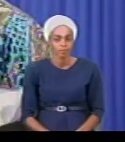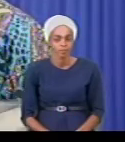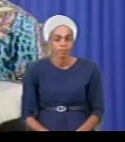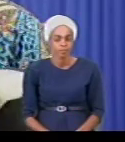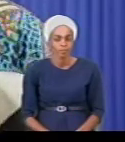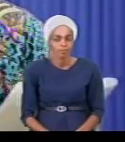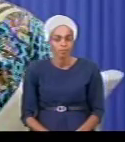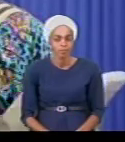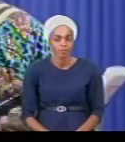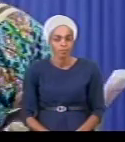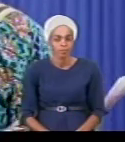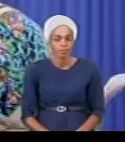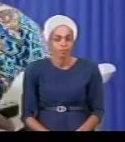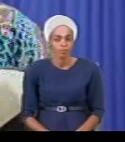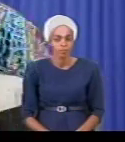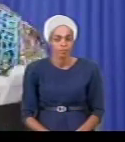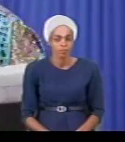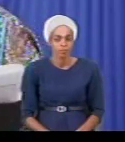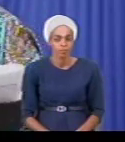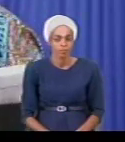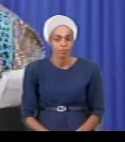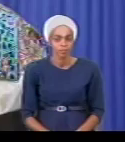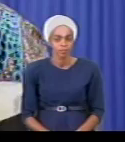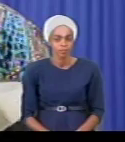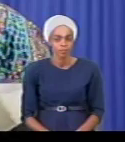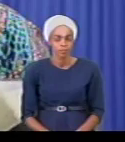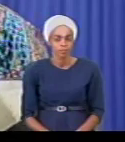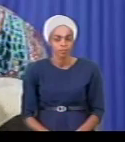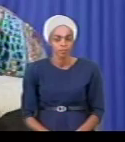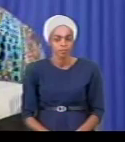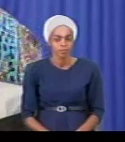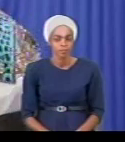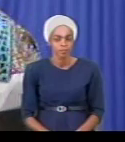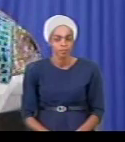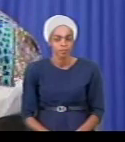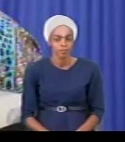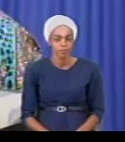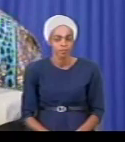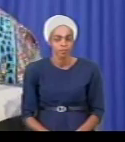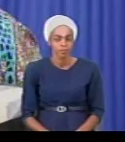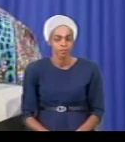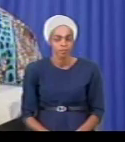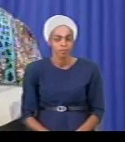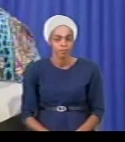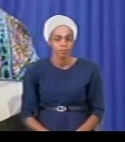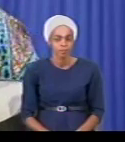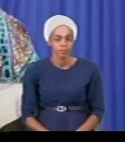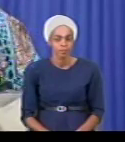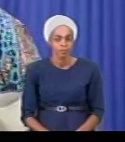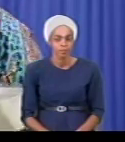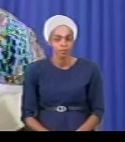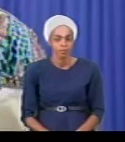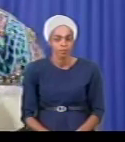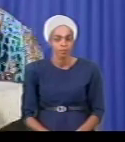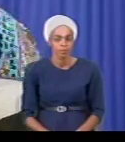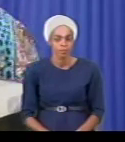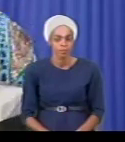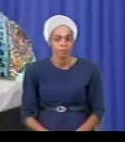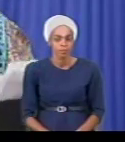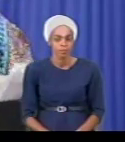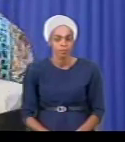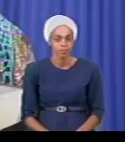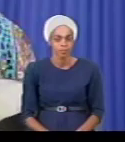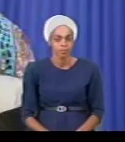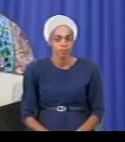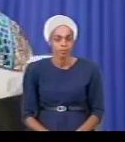nru awon eyan a so pe mommy se tori ti pe ti feyinti le se wa nru bayi ma ni rara o mo n jeun ṣugbọn te